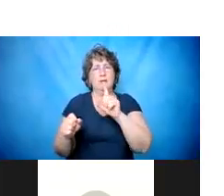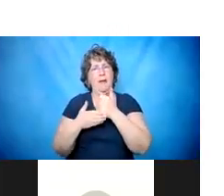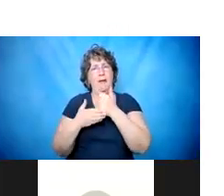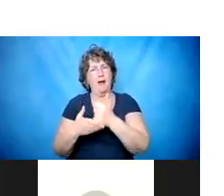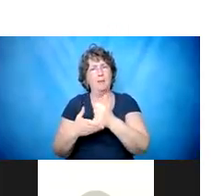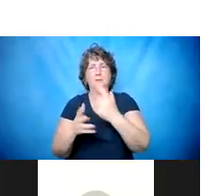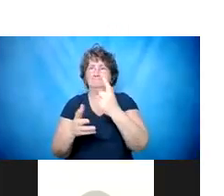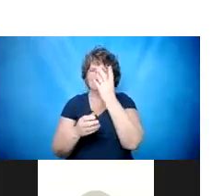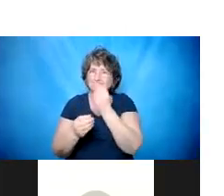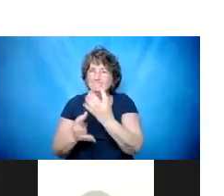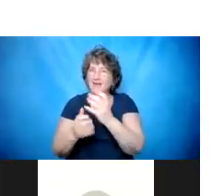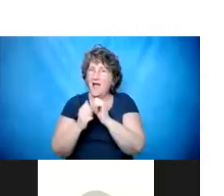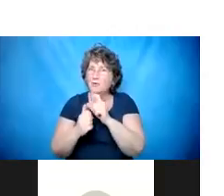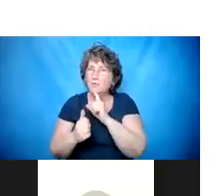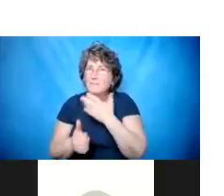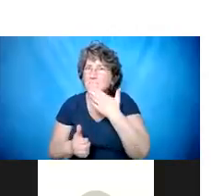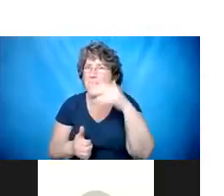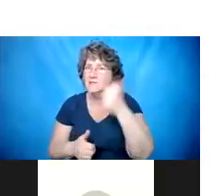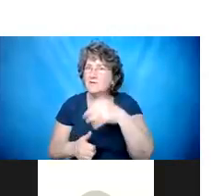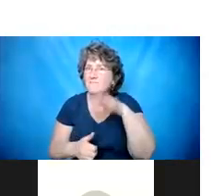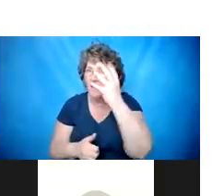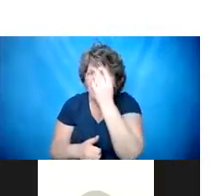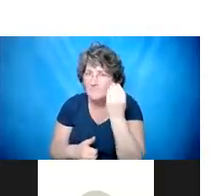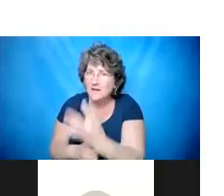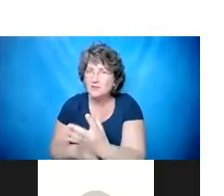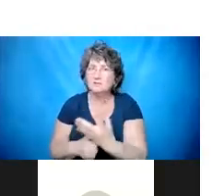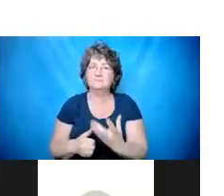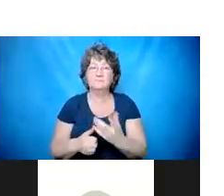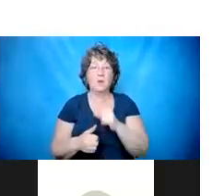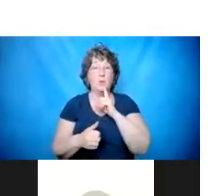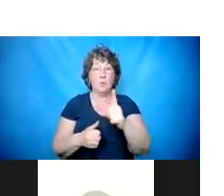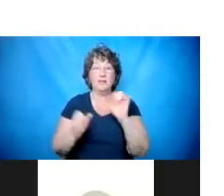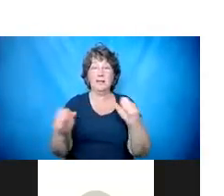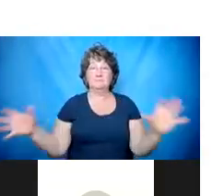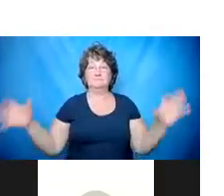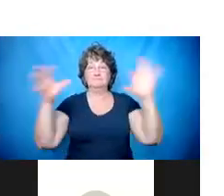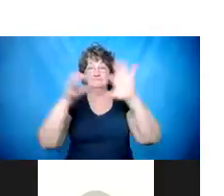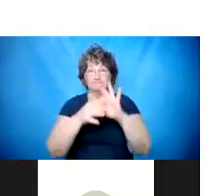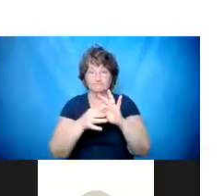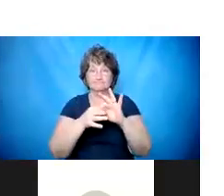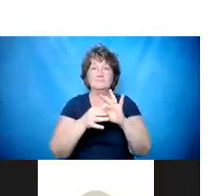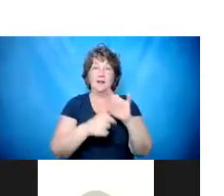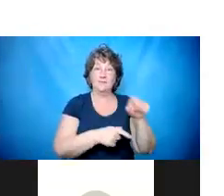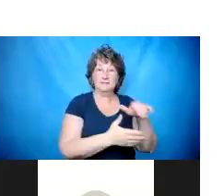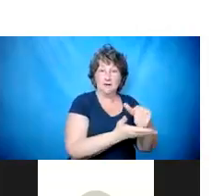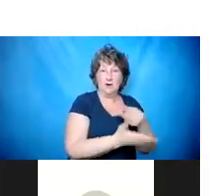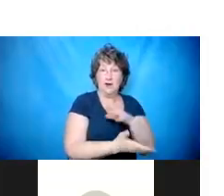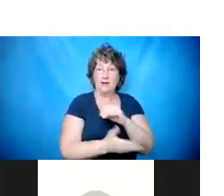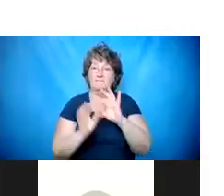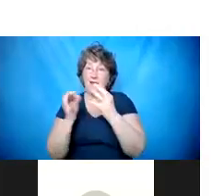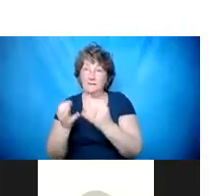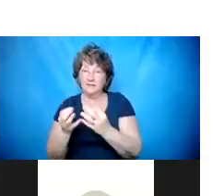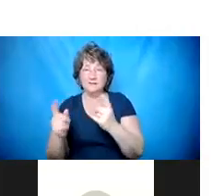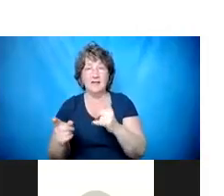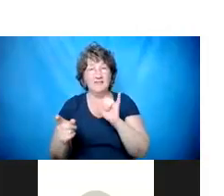We also help build that bridge between regional center and families. This model allows us to focus resources on those